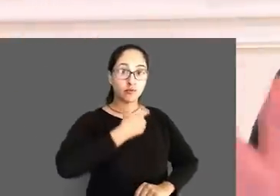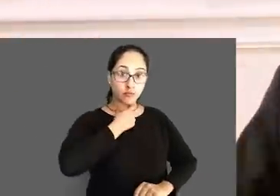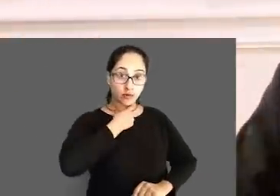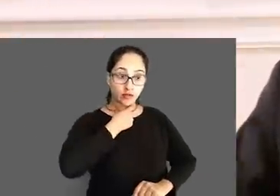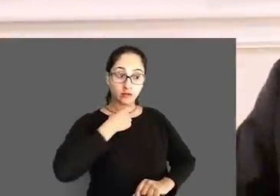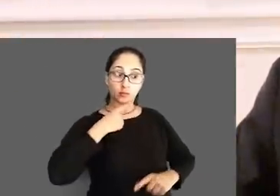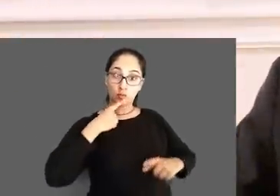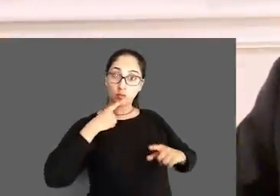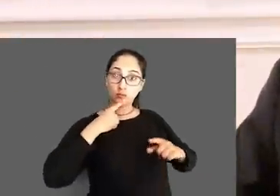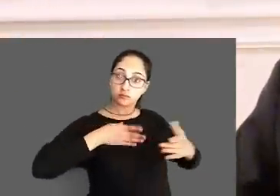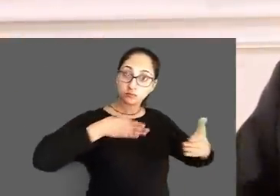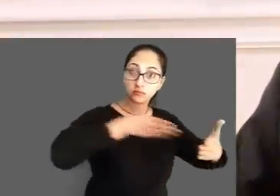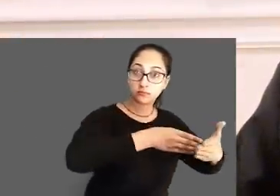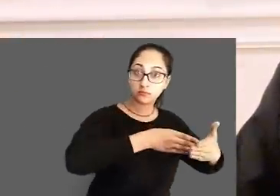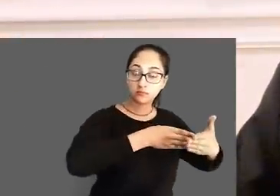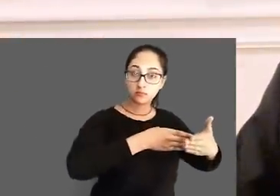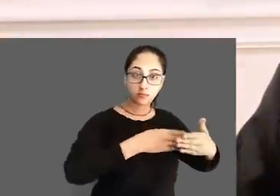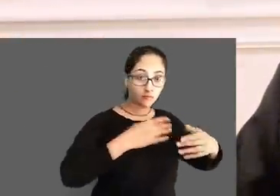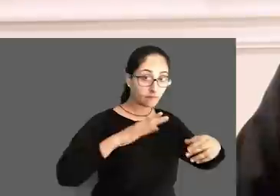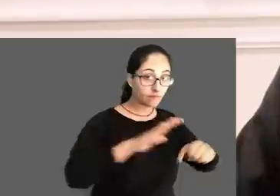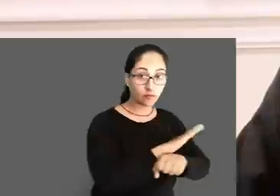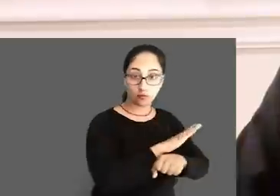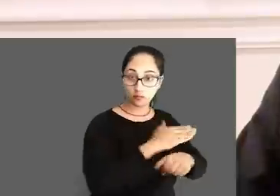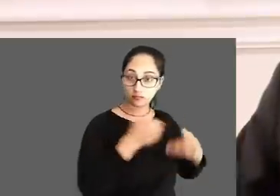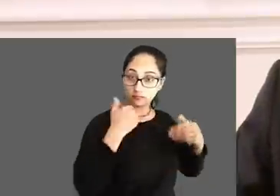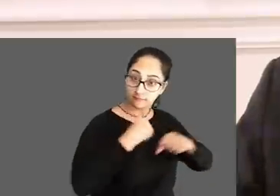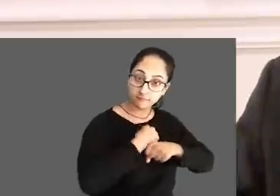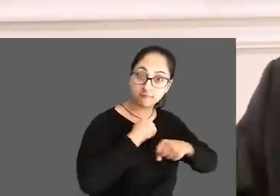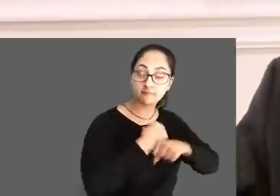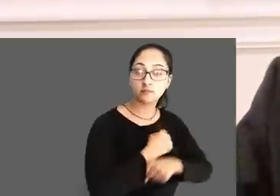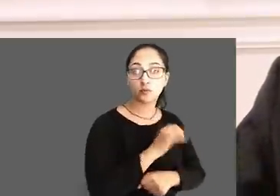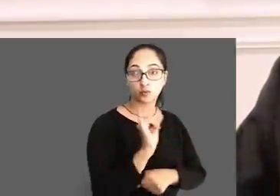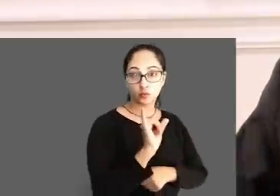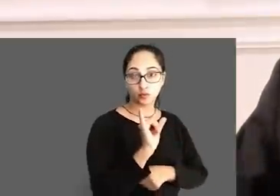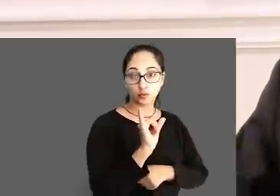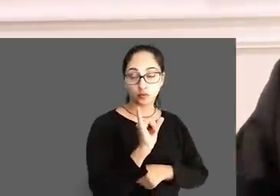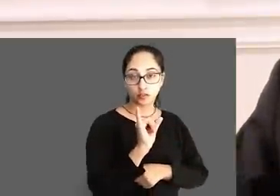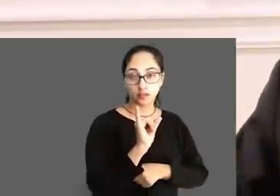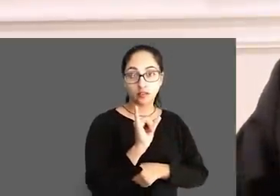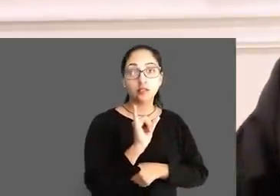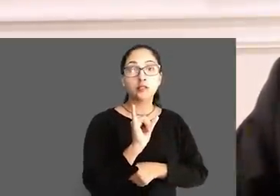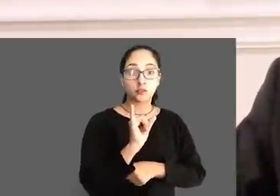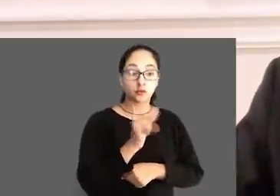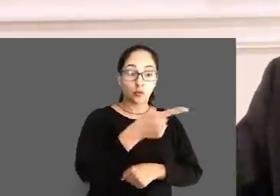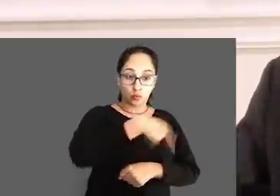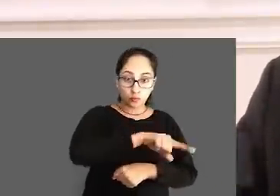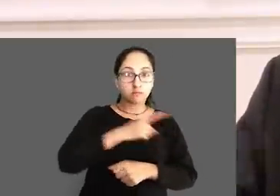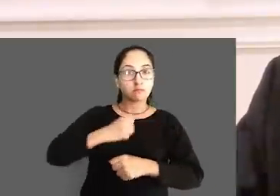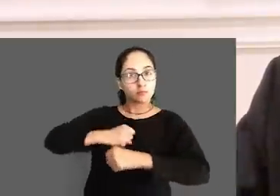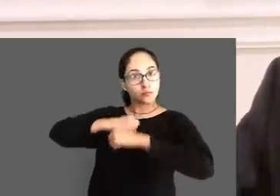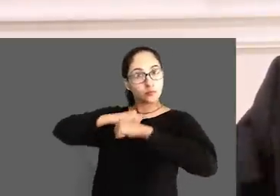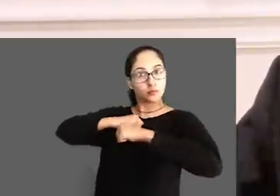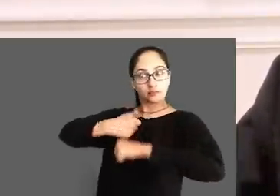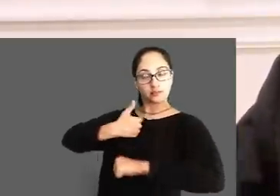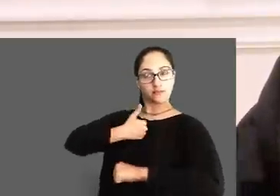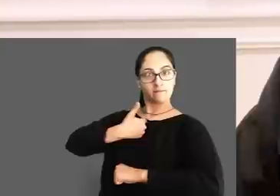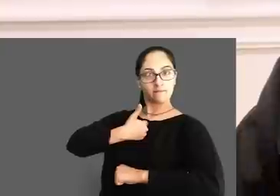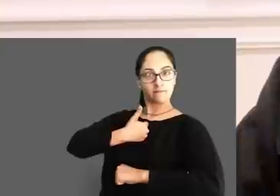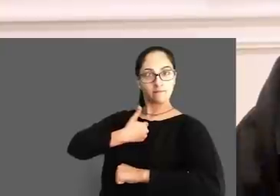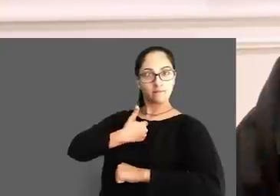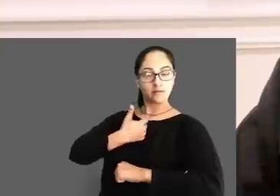whole history, you will see that our imams have always promoted and have always tried to choose